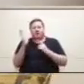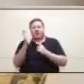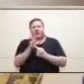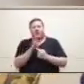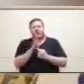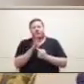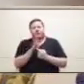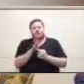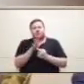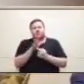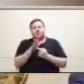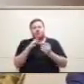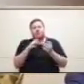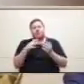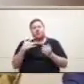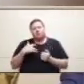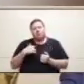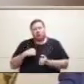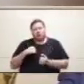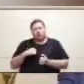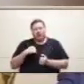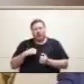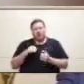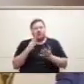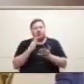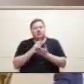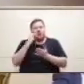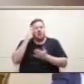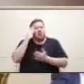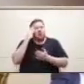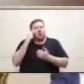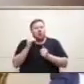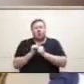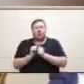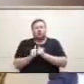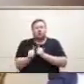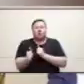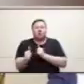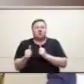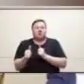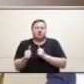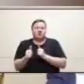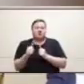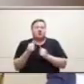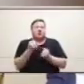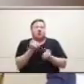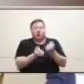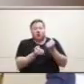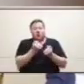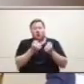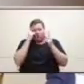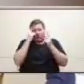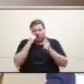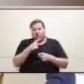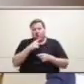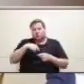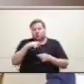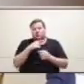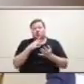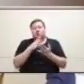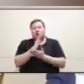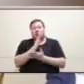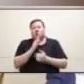the municipality that they must be aware of the consequences should the court rule in our favor, that we are going